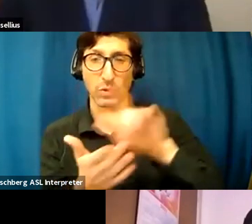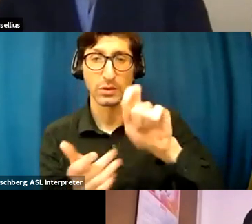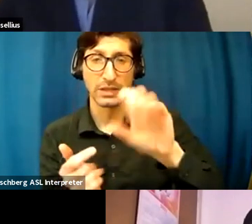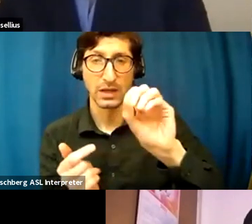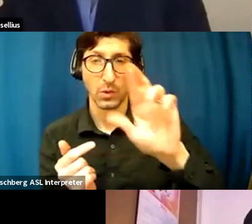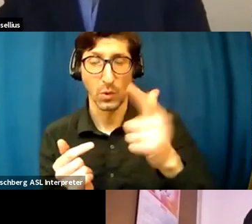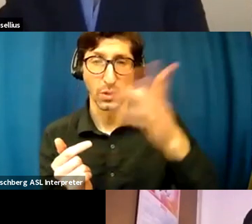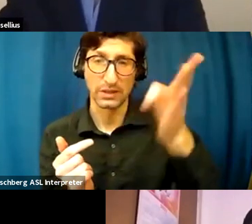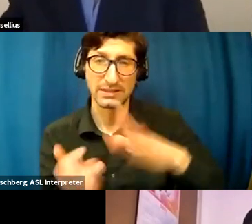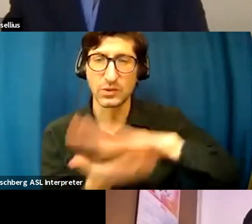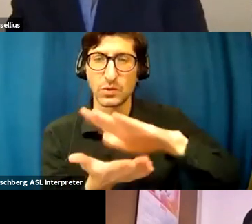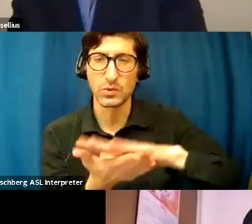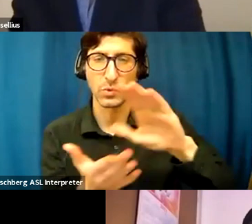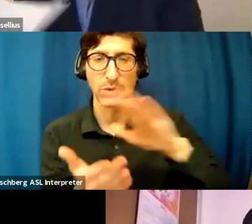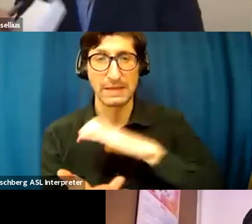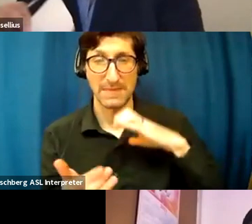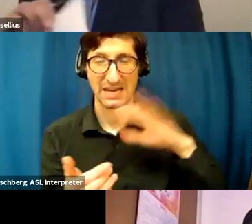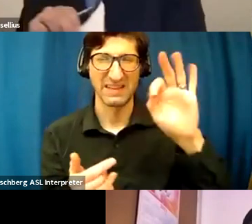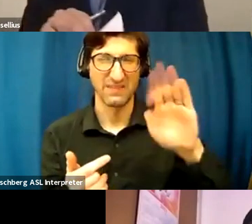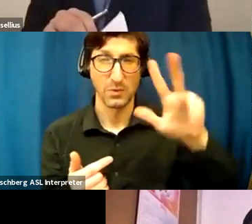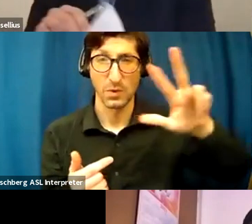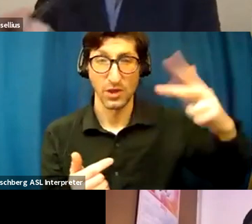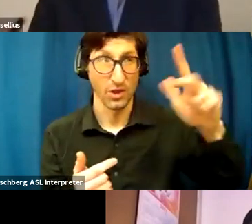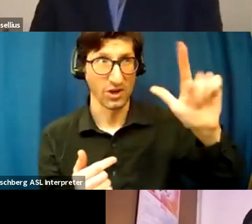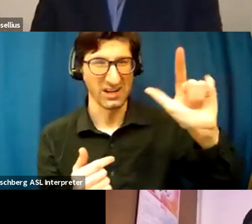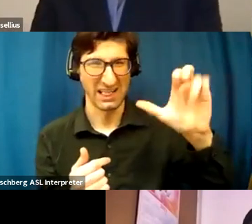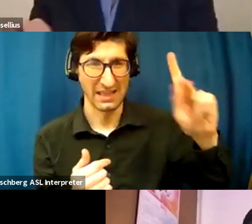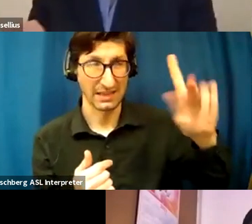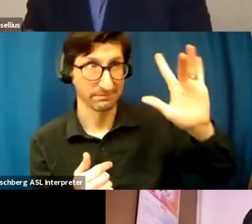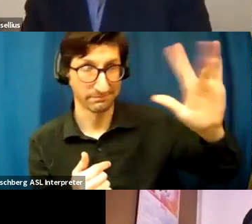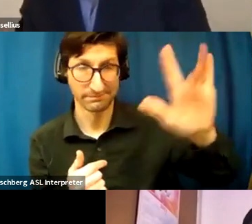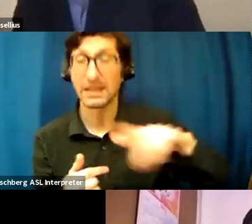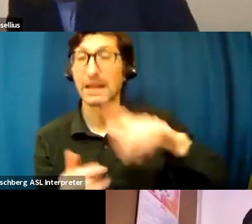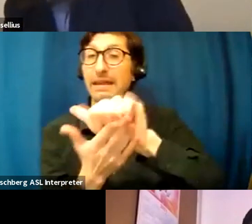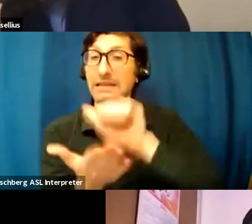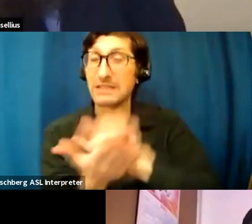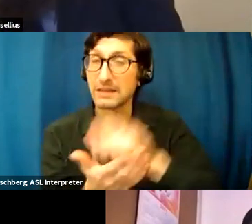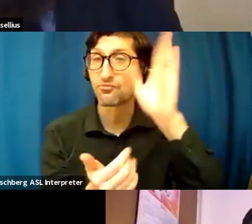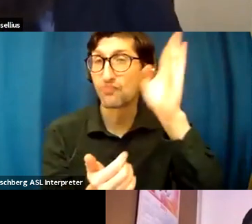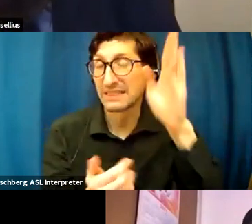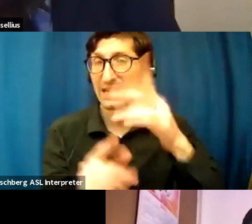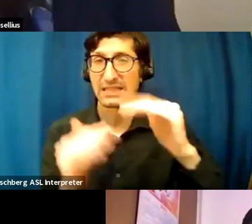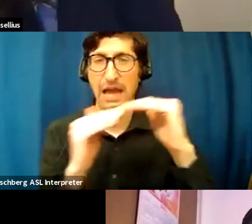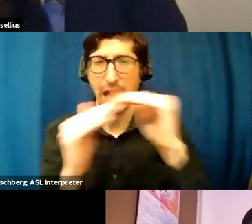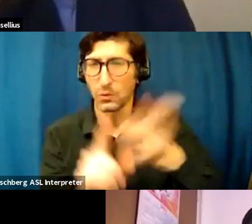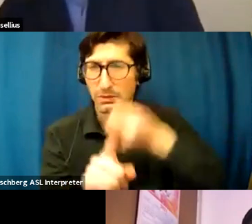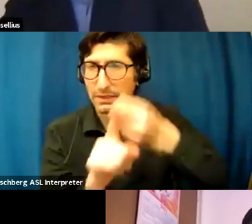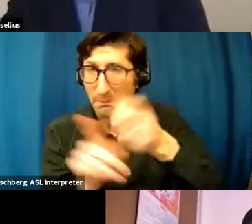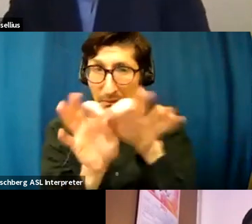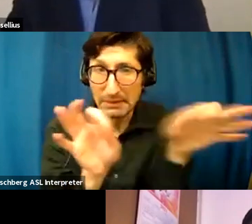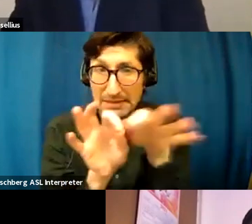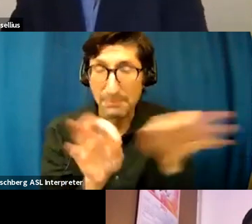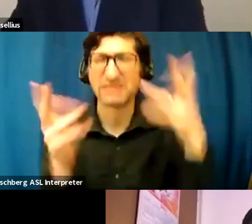bostonpublicschools.org/school committee under the February 3rd meeting link. The agenda presentations and equity impact statements have